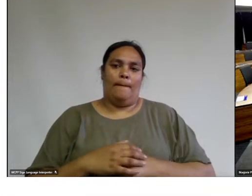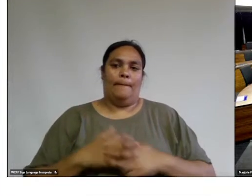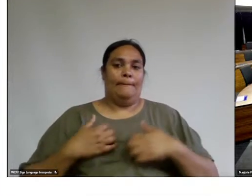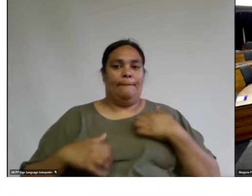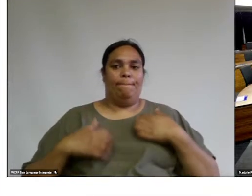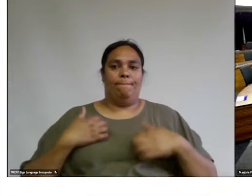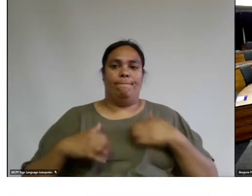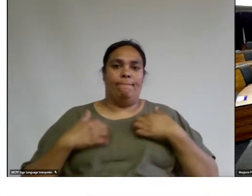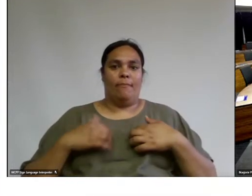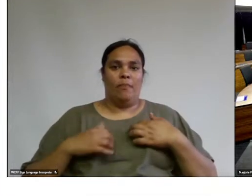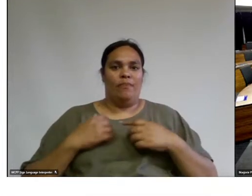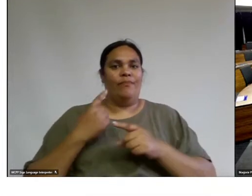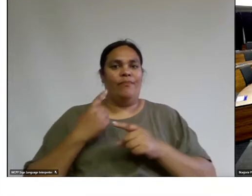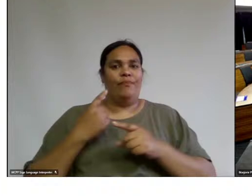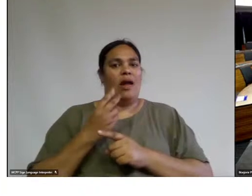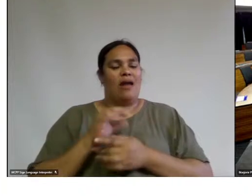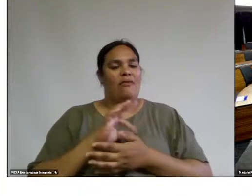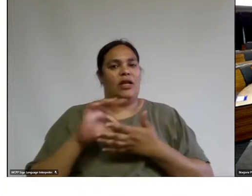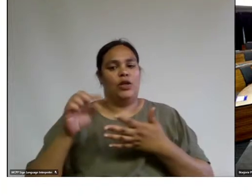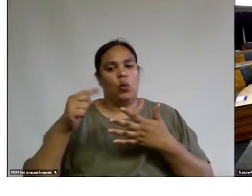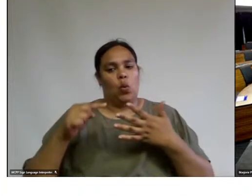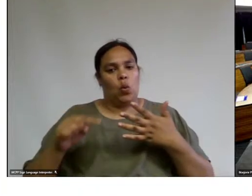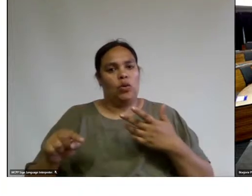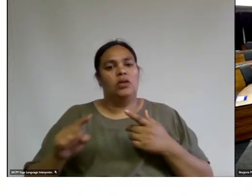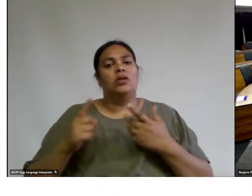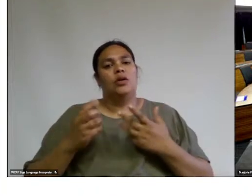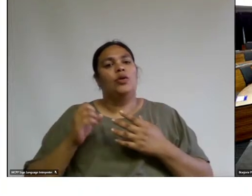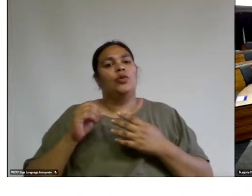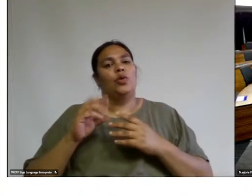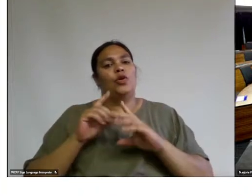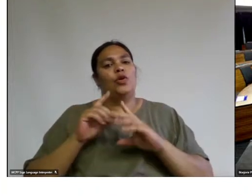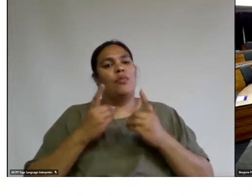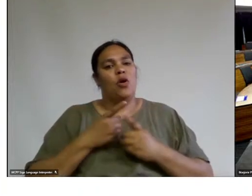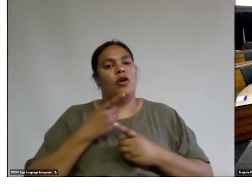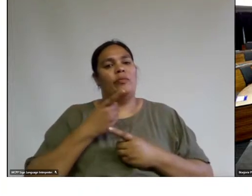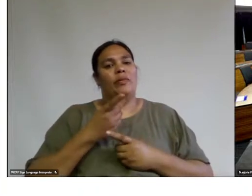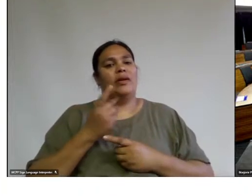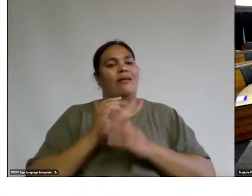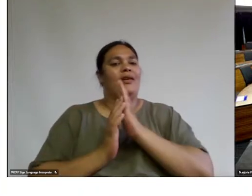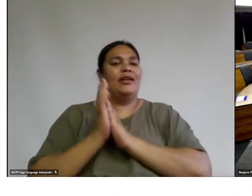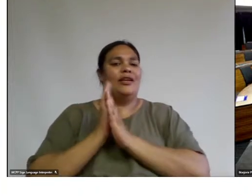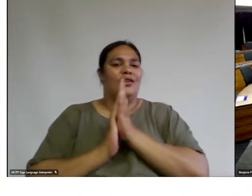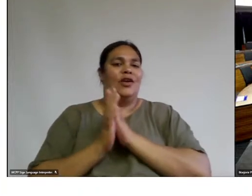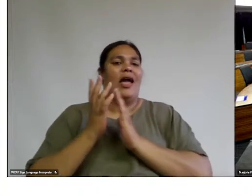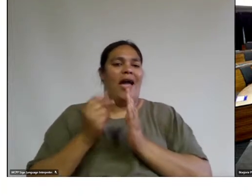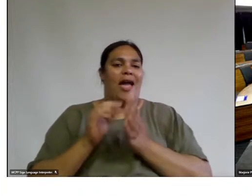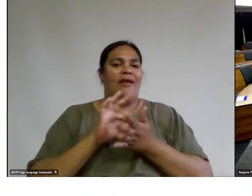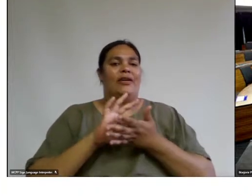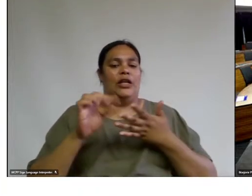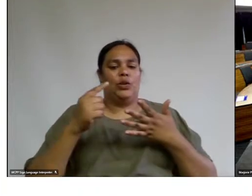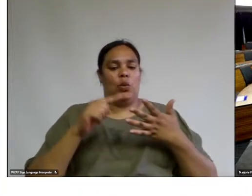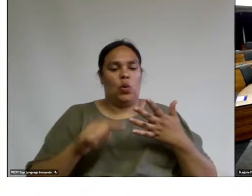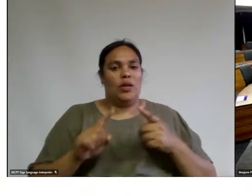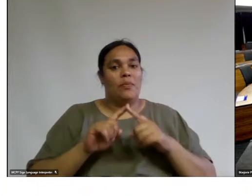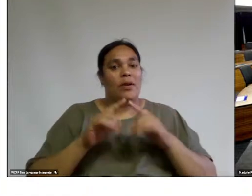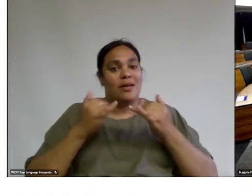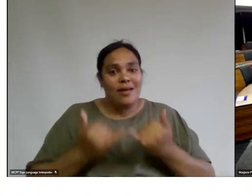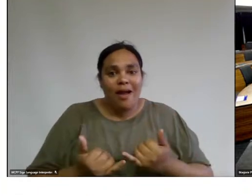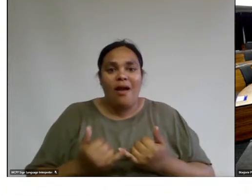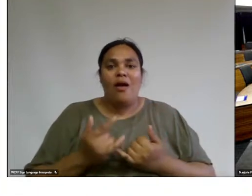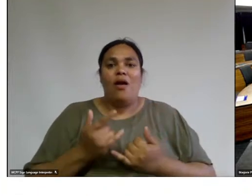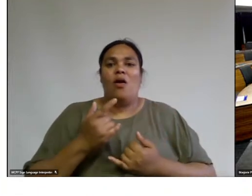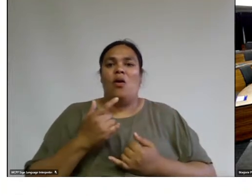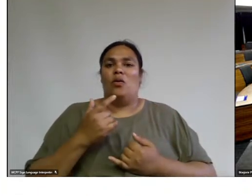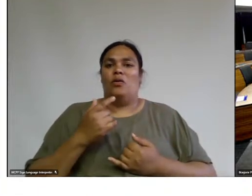exciting to always have a clean audit. Now, of course, the department had the history of having clean audit, but now it's like